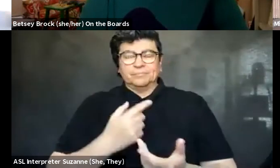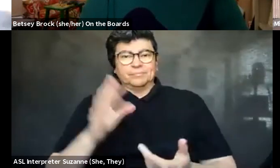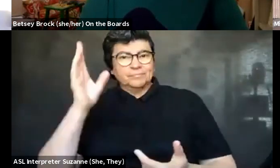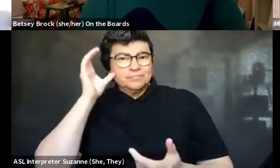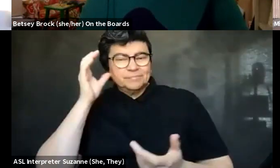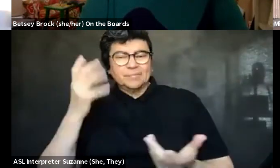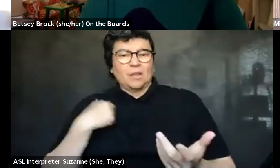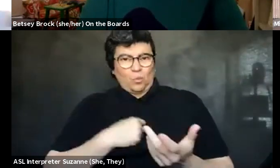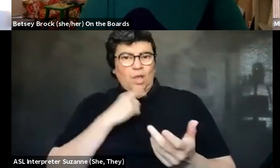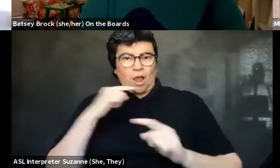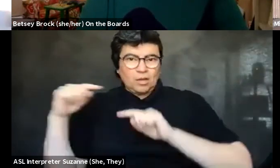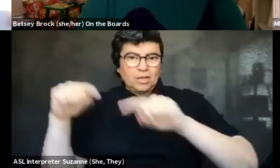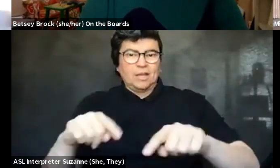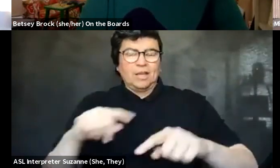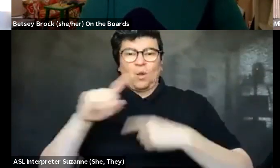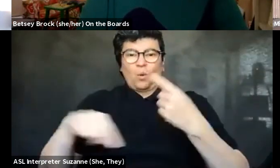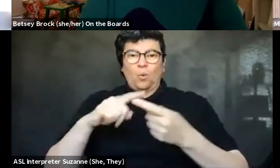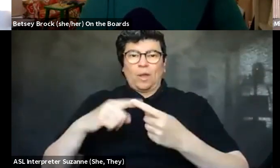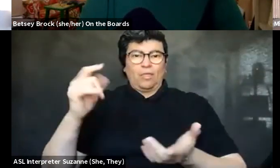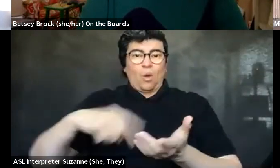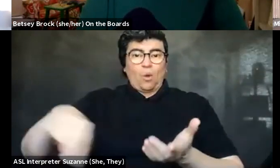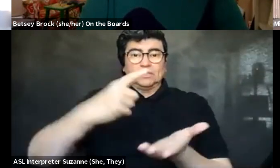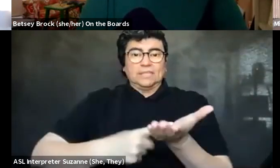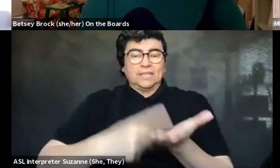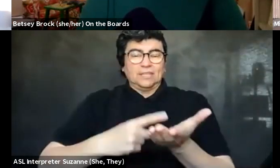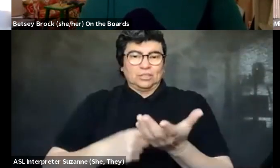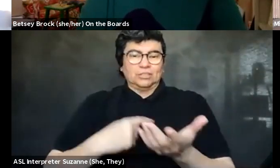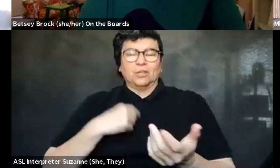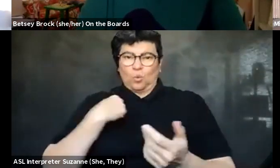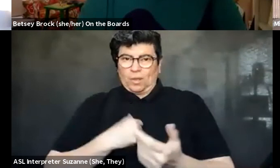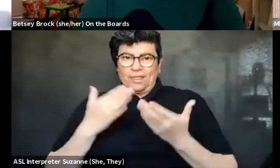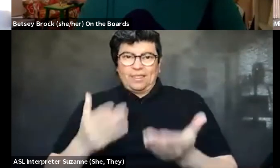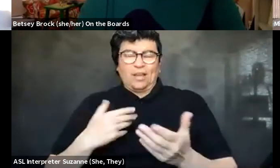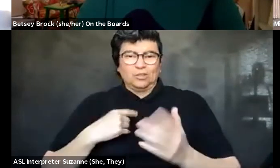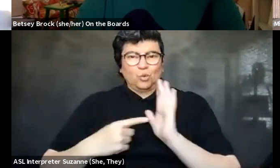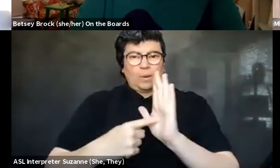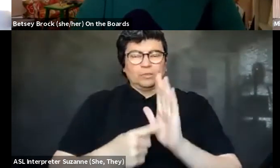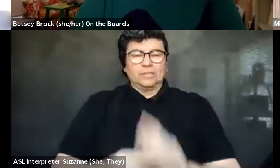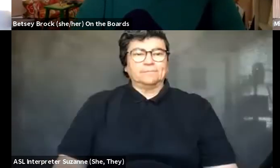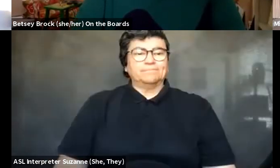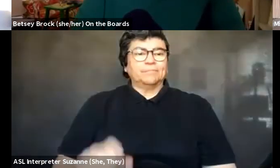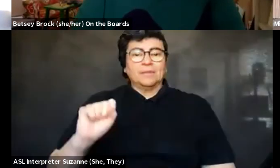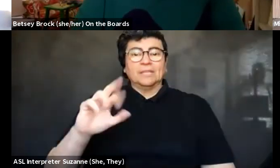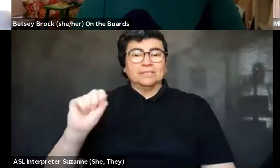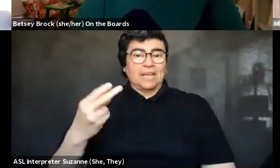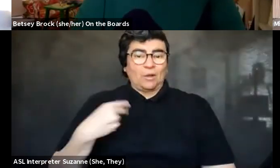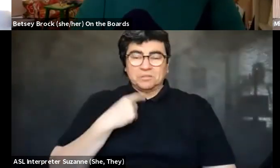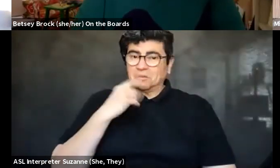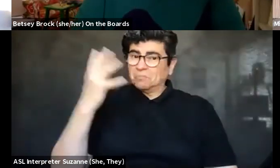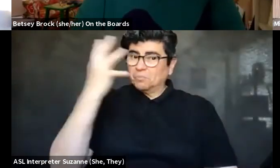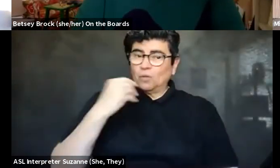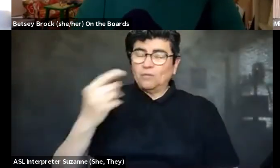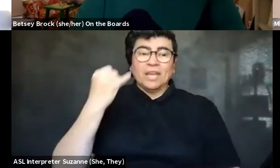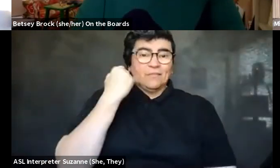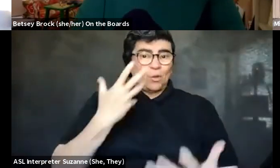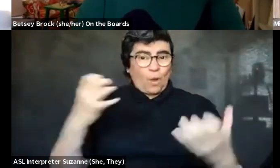the tables when these discussions are being had. Thank you, Michael. Beautifully put. And you can do one more thing. If you want to come together